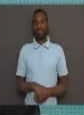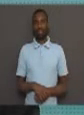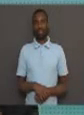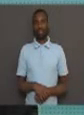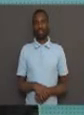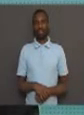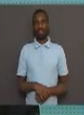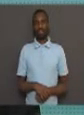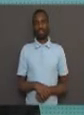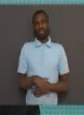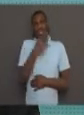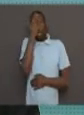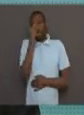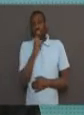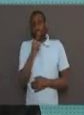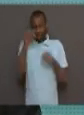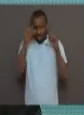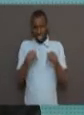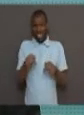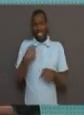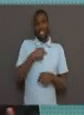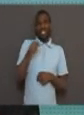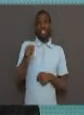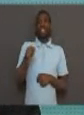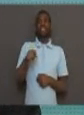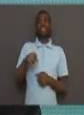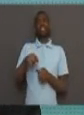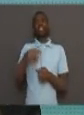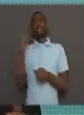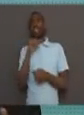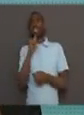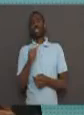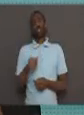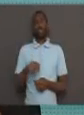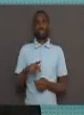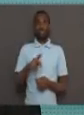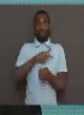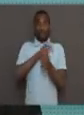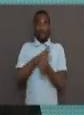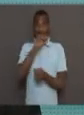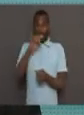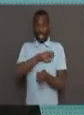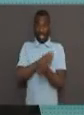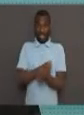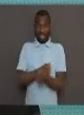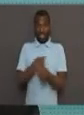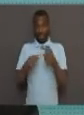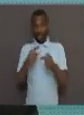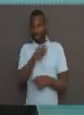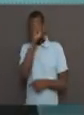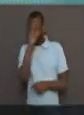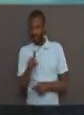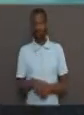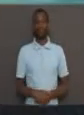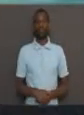fission, why are we not using it today to provide power and energy?